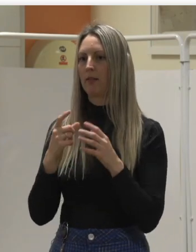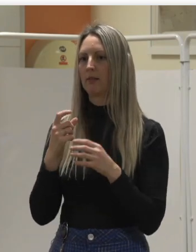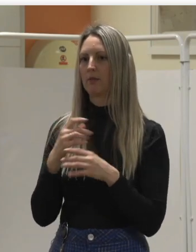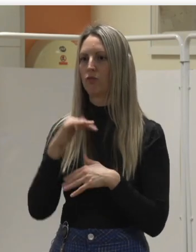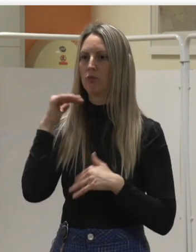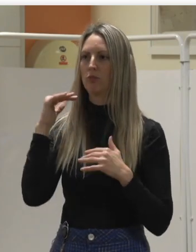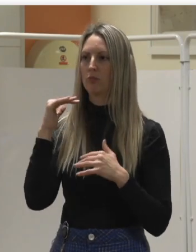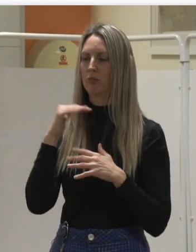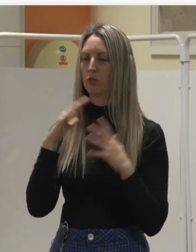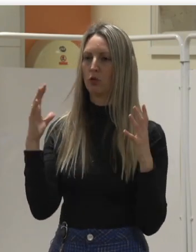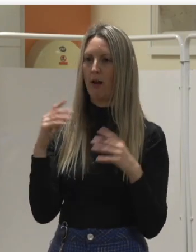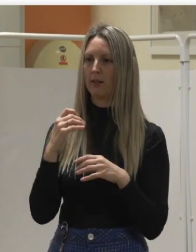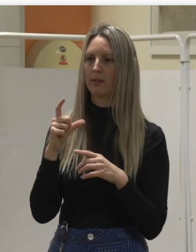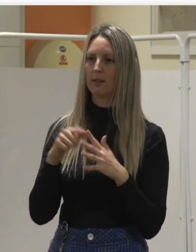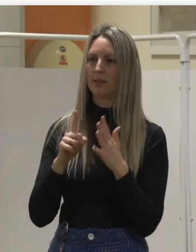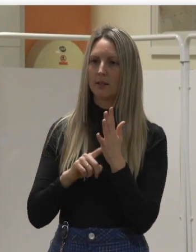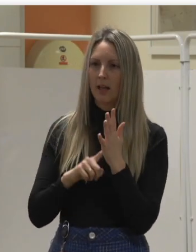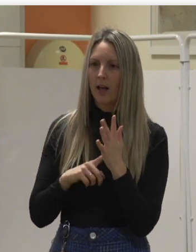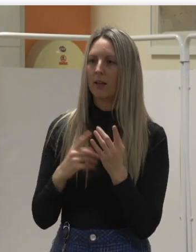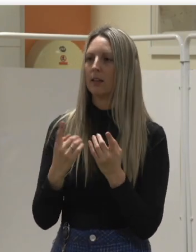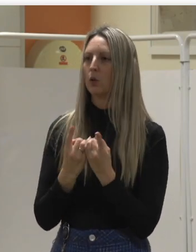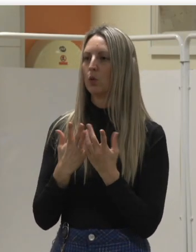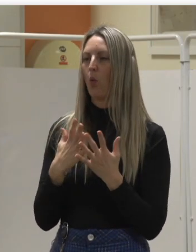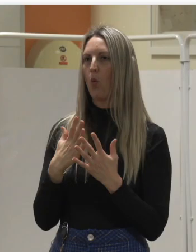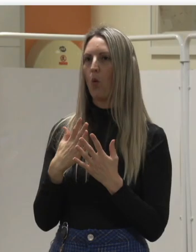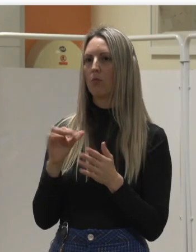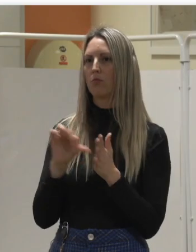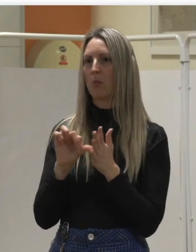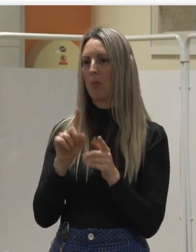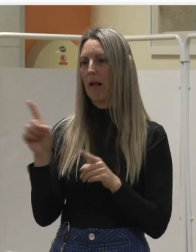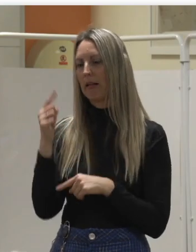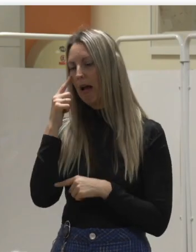with the eyes, it may be double vision or blurred vision.